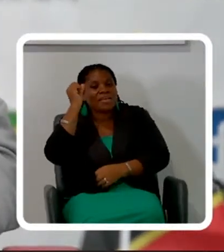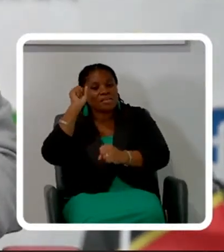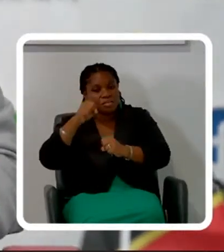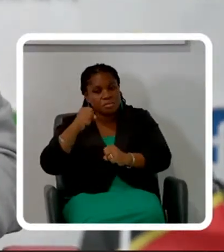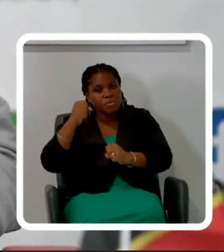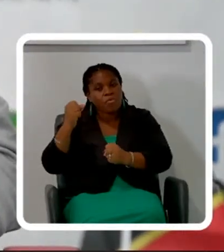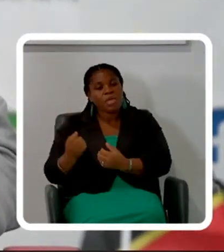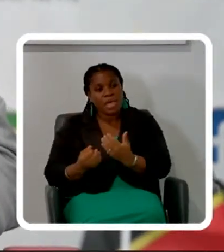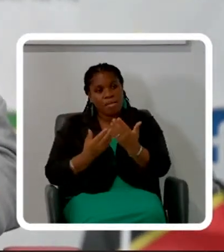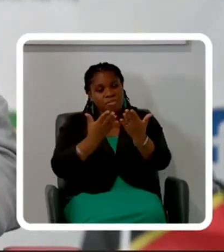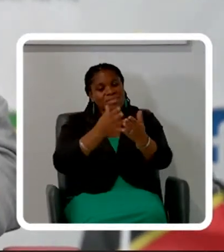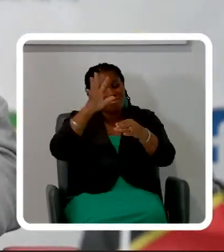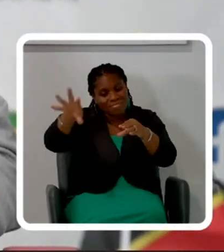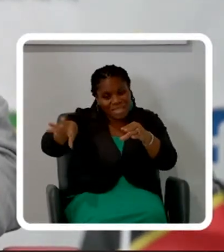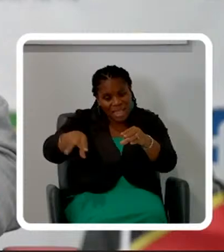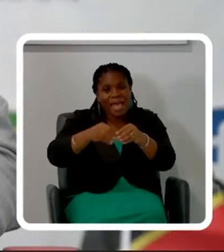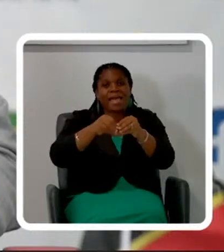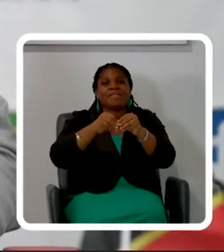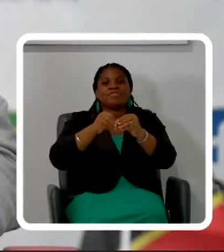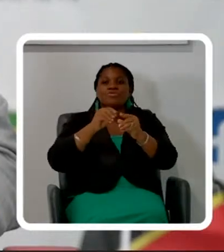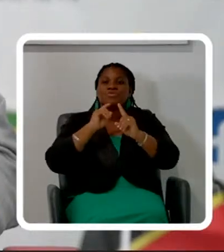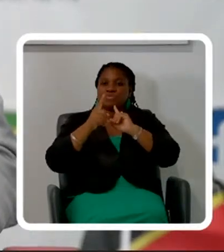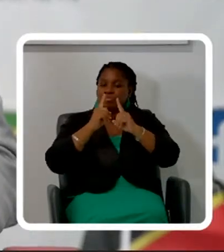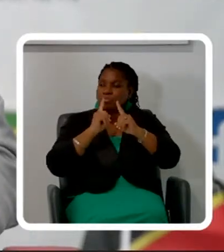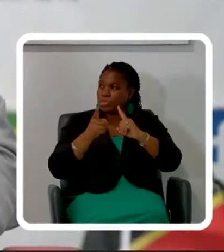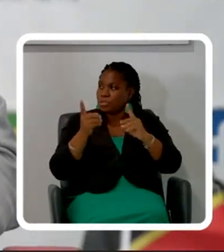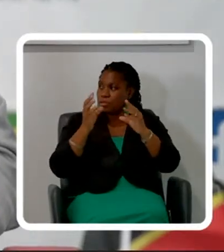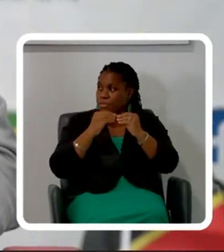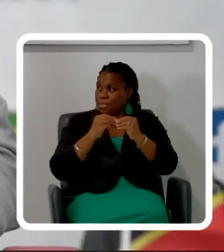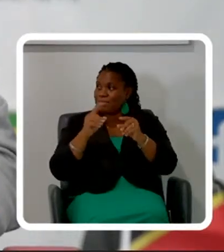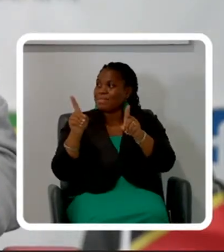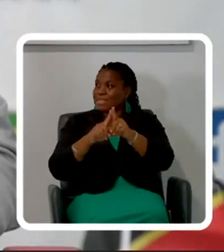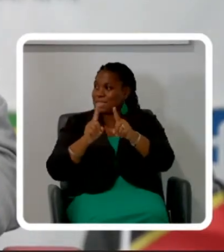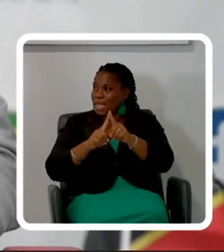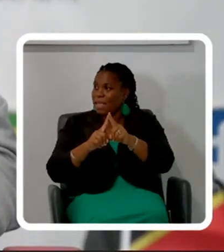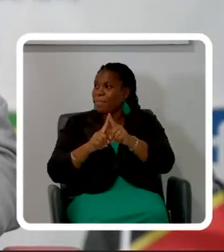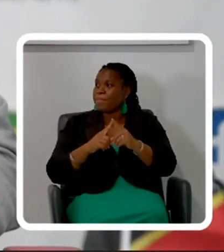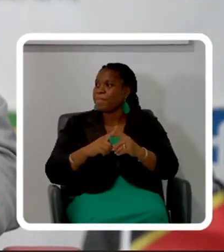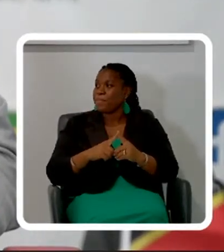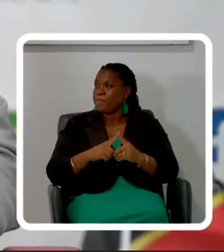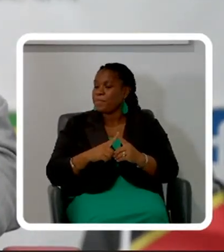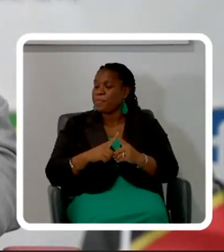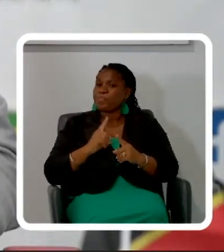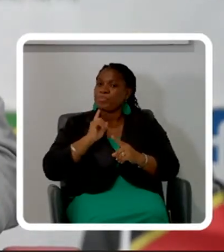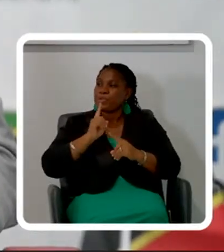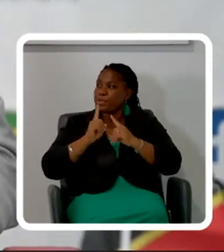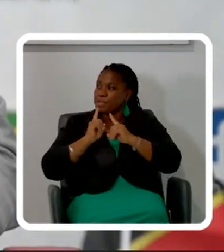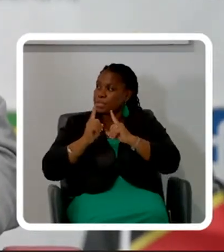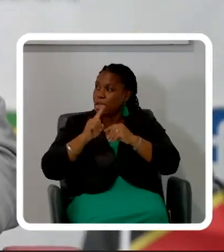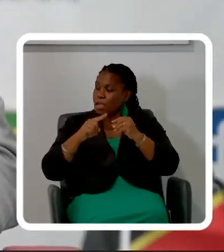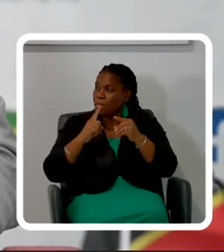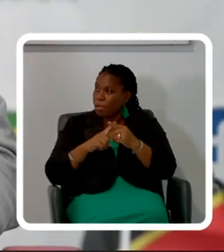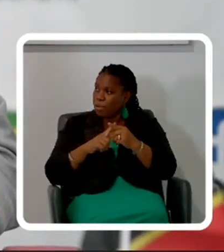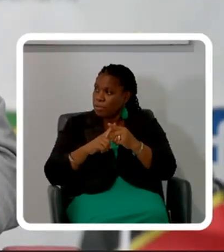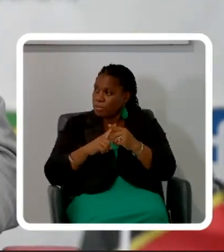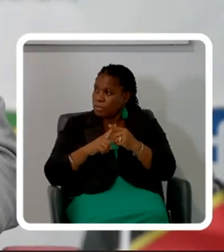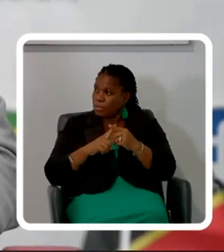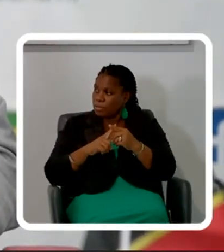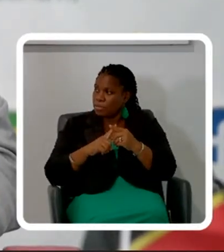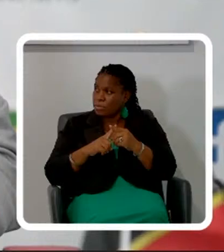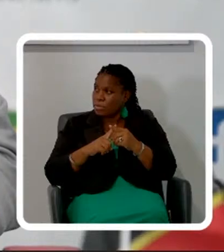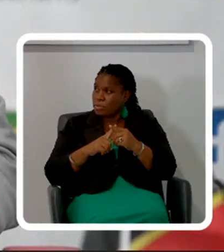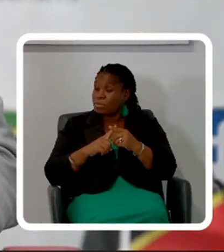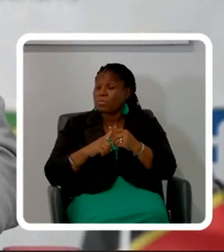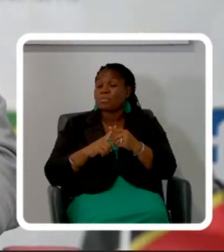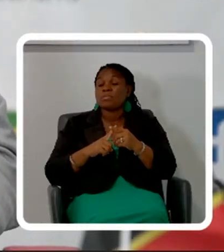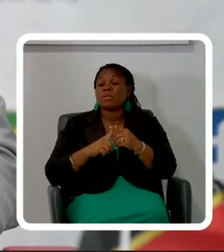global discussion on the matters. We are also discussing the issue of the MDVI, the